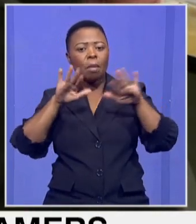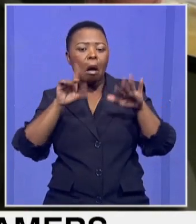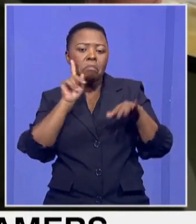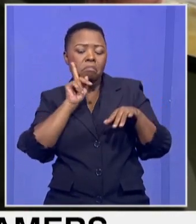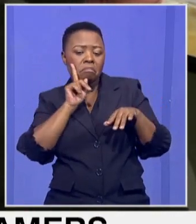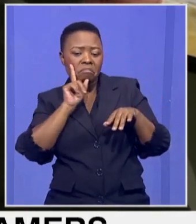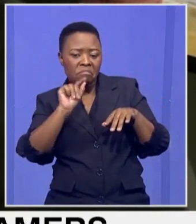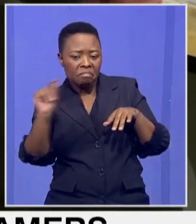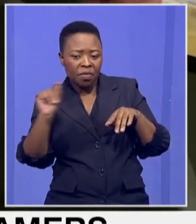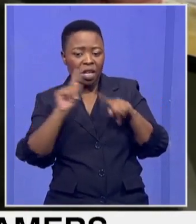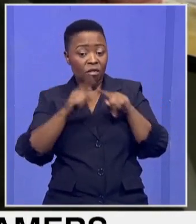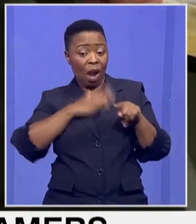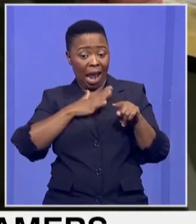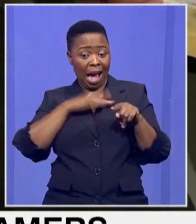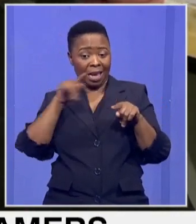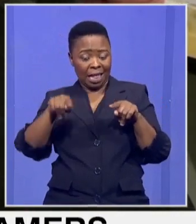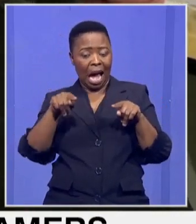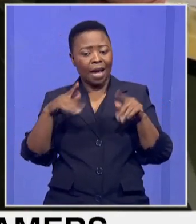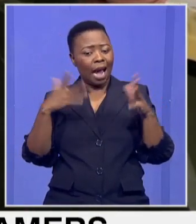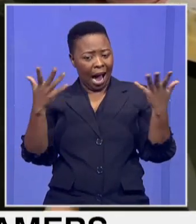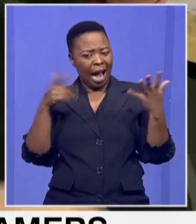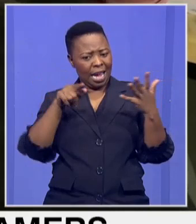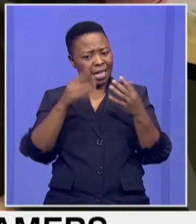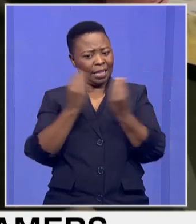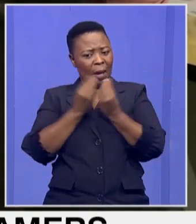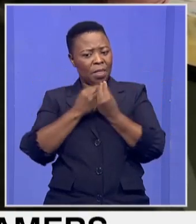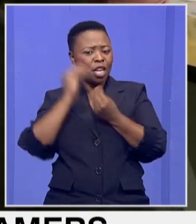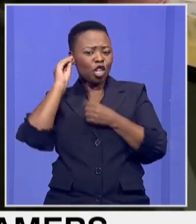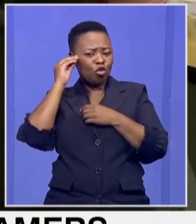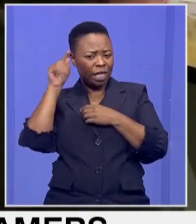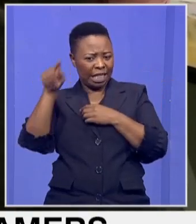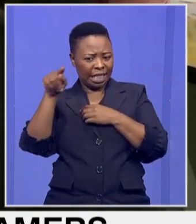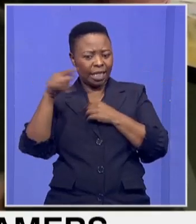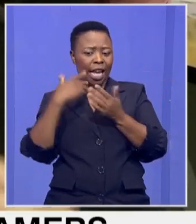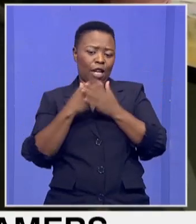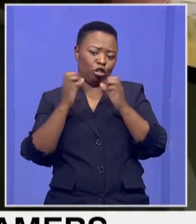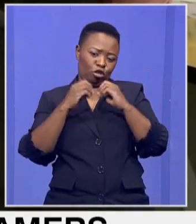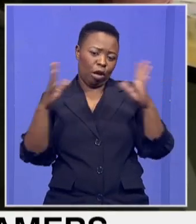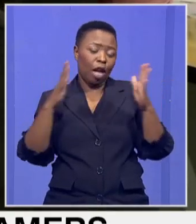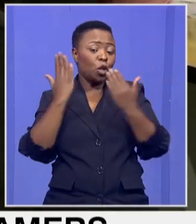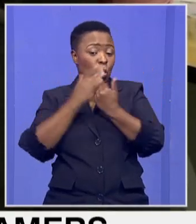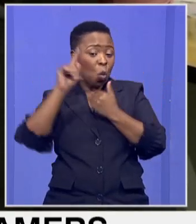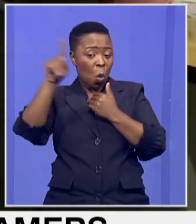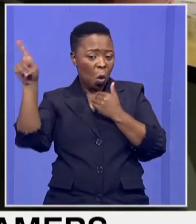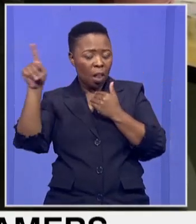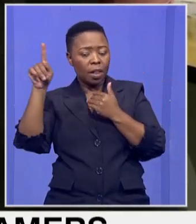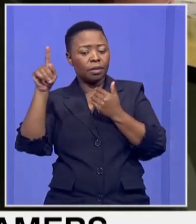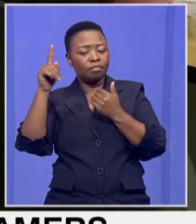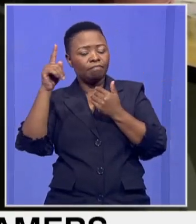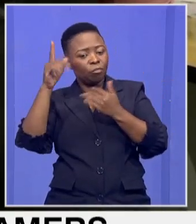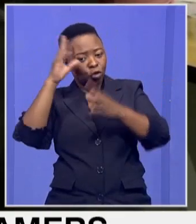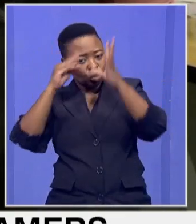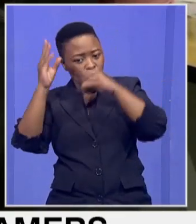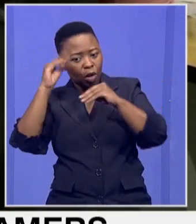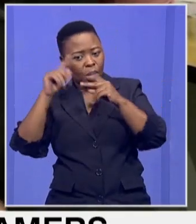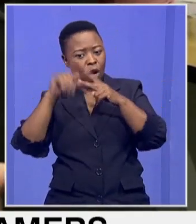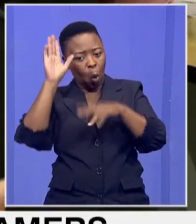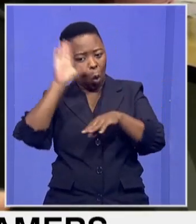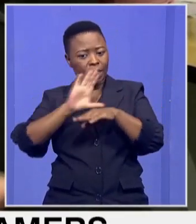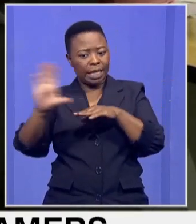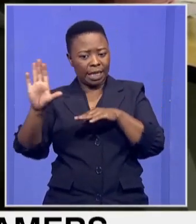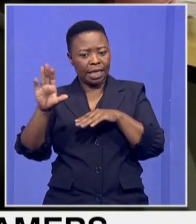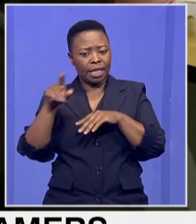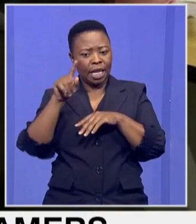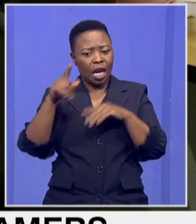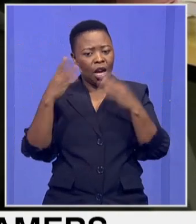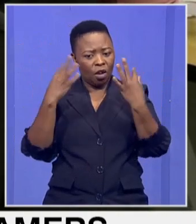if you like that, if you think, oh, that's something I'm interested in, then you can start looking at schools and courses. But there's a lot of prep work that you can do and a lot of